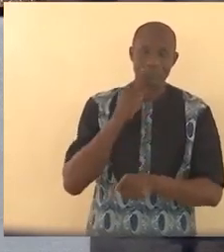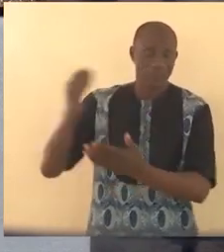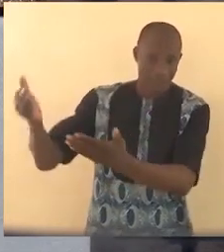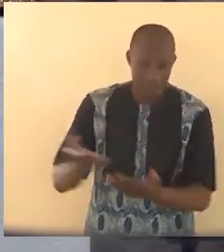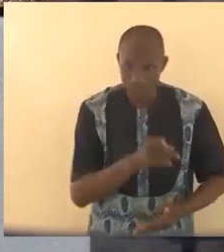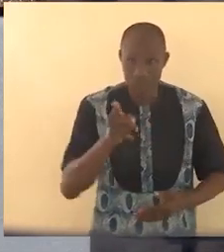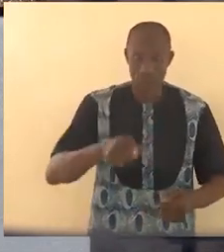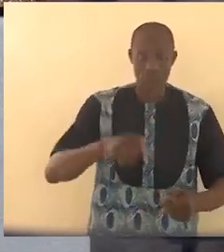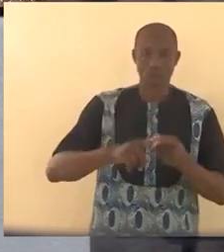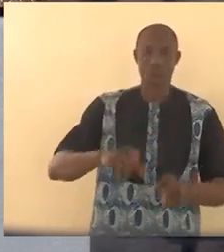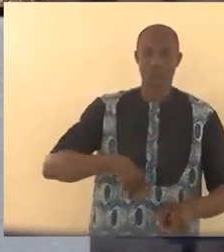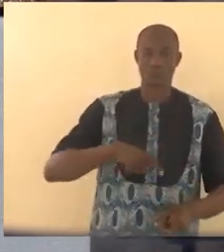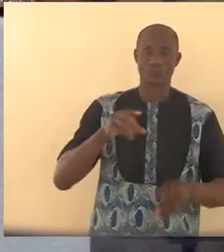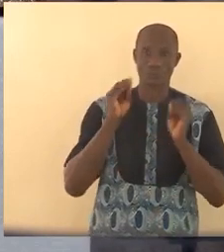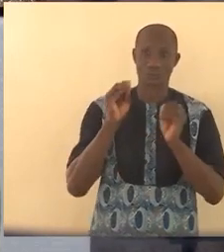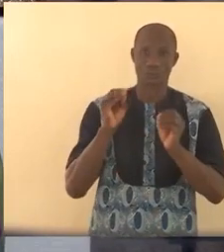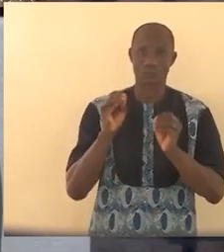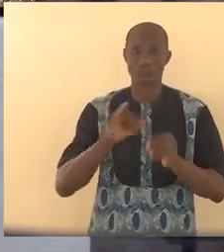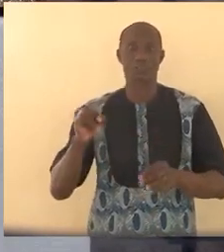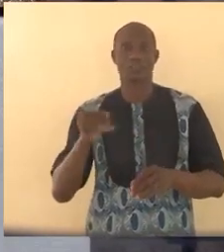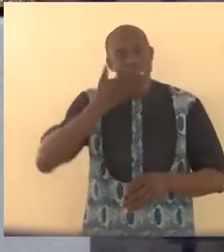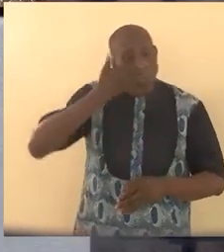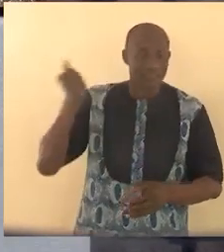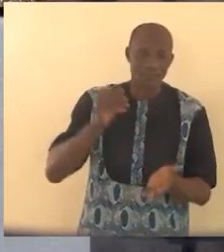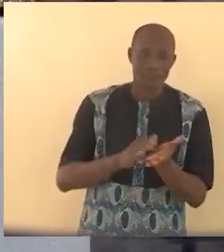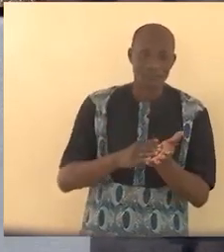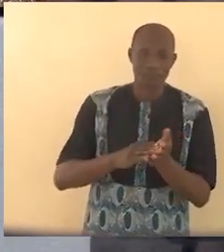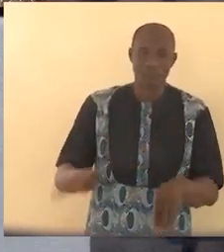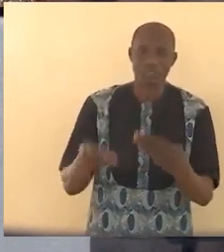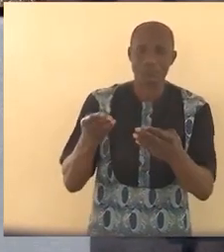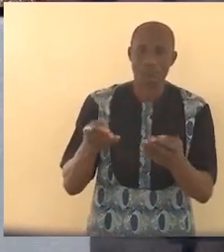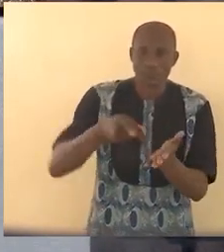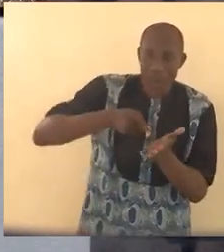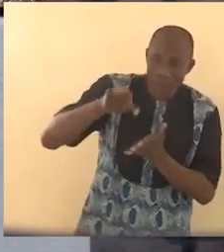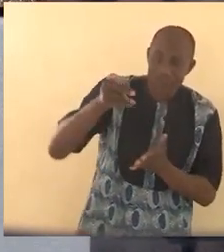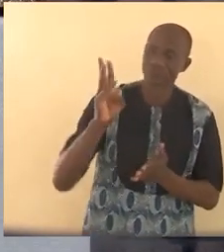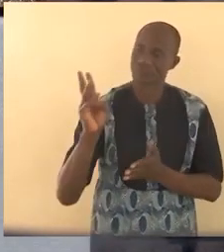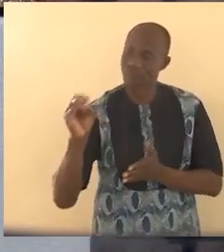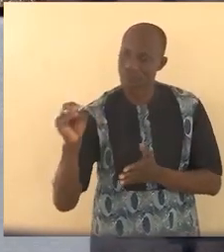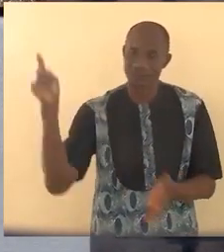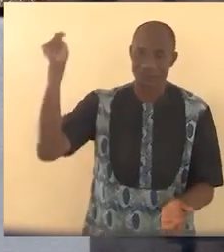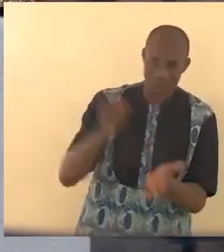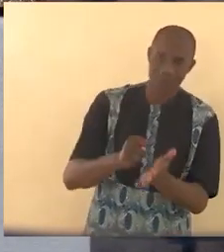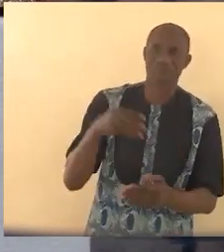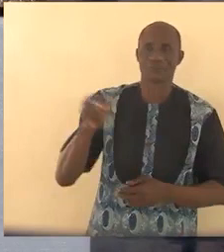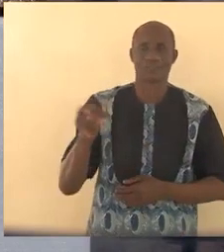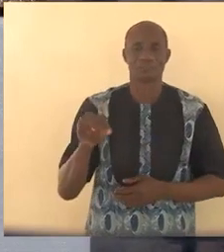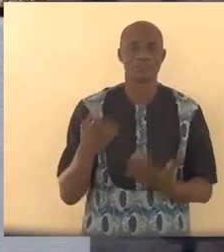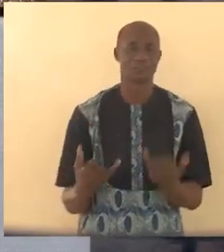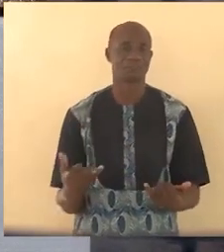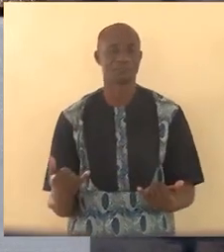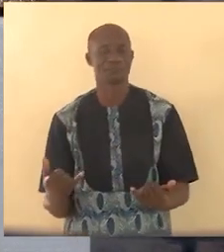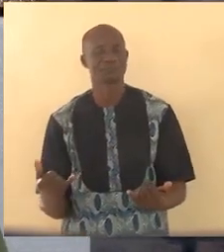I bring you to Lagos. And then you are teaching in a better school in Lagos where they are giving you 60,000 naira. Now,